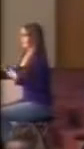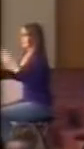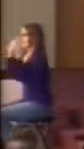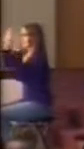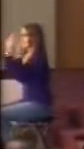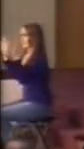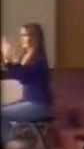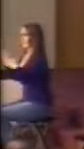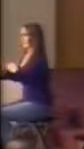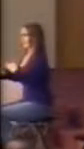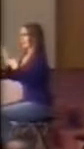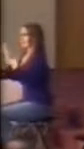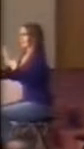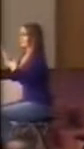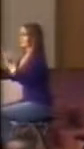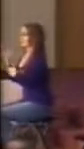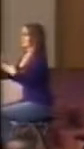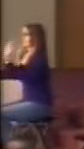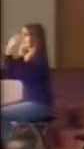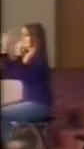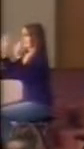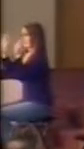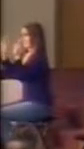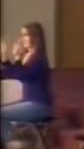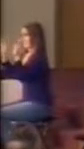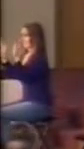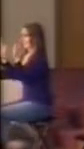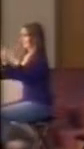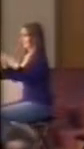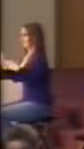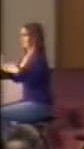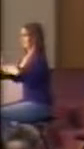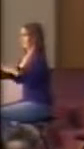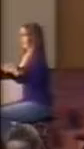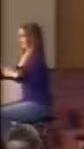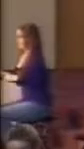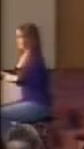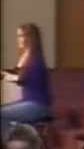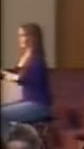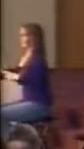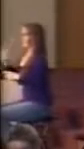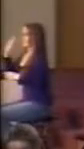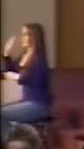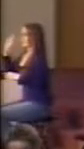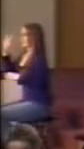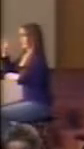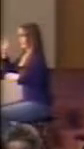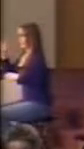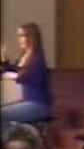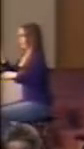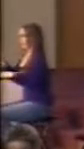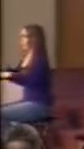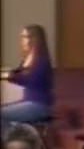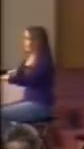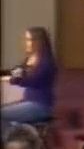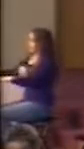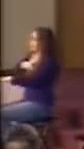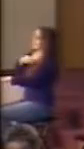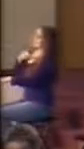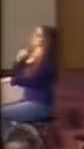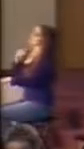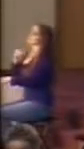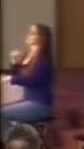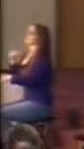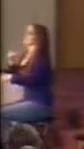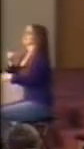when Sunday finally came, the sermon was very long and tedious and virtually